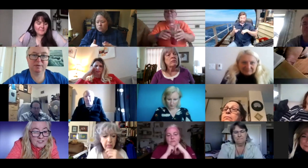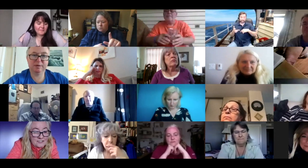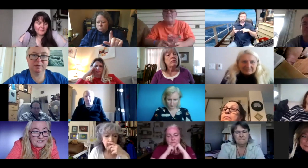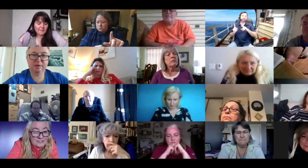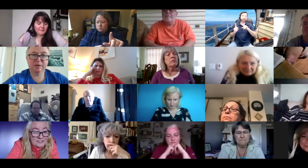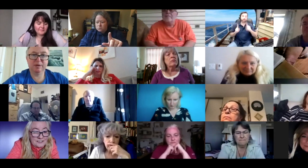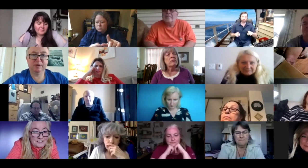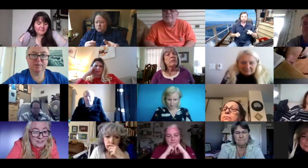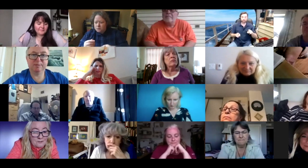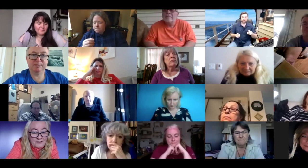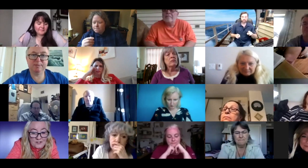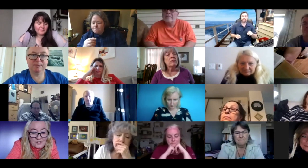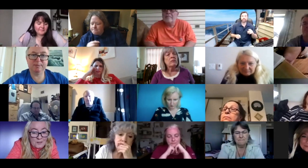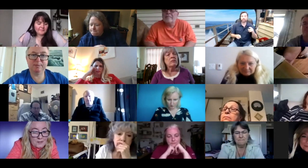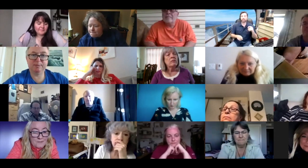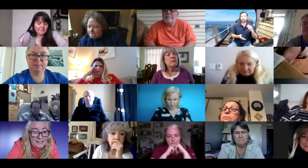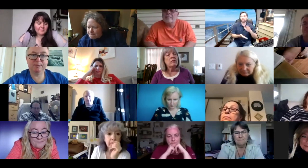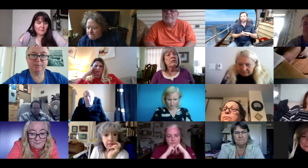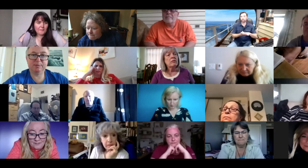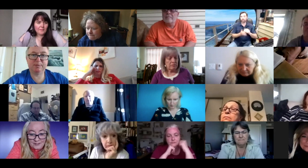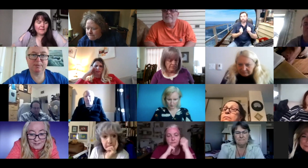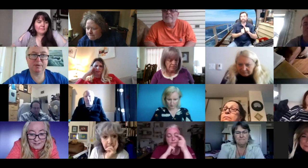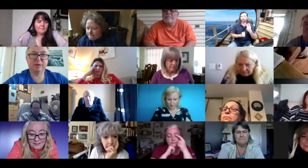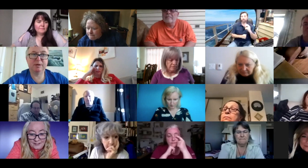others, but if you just bear with me.